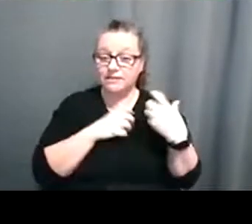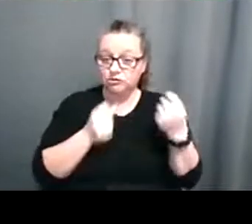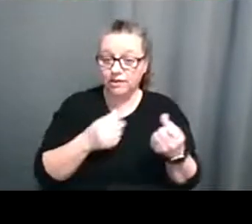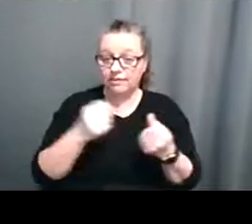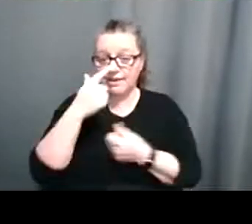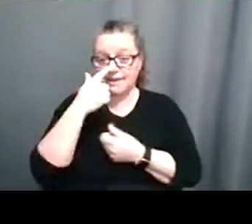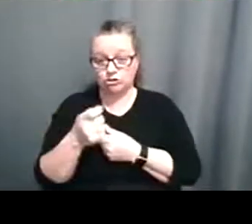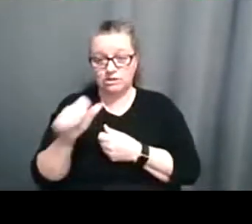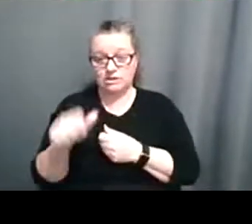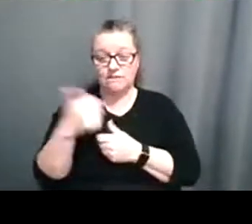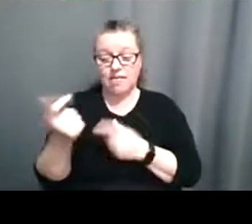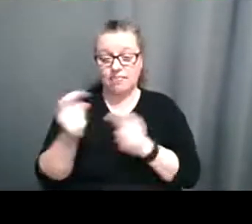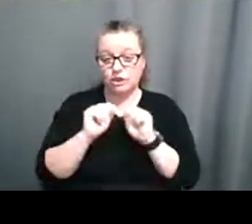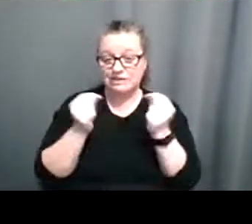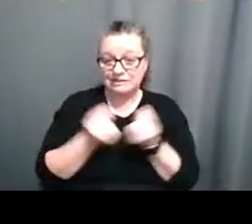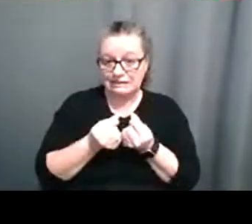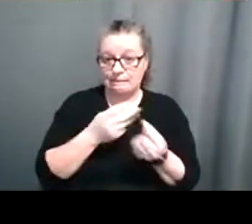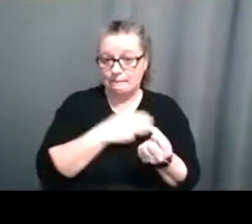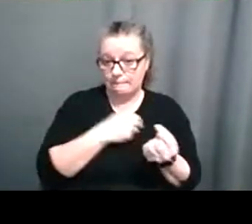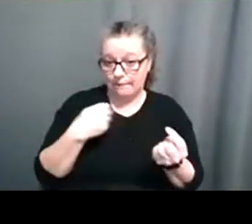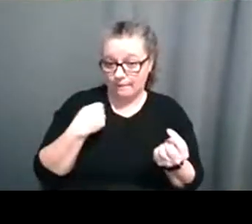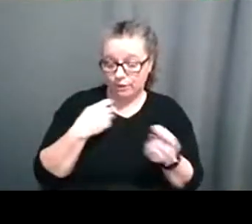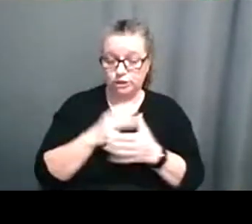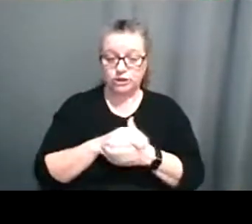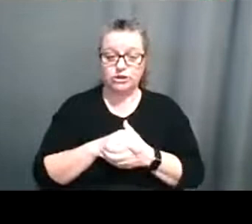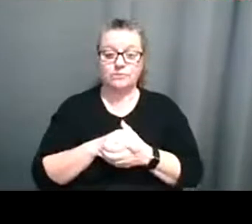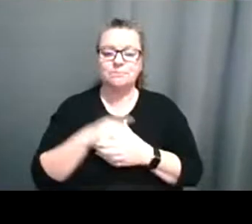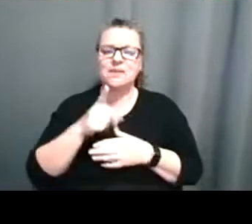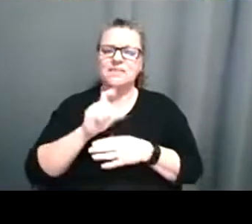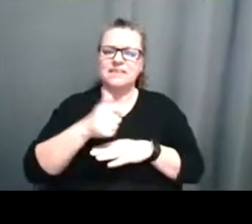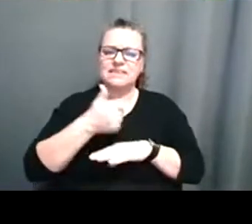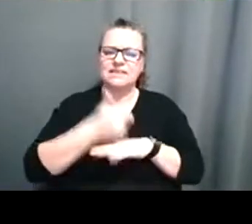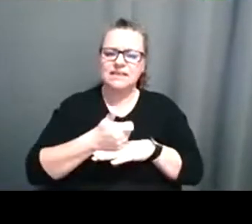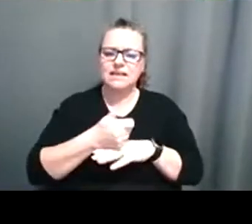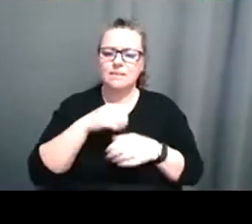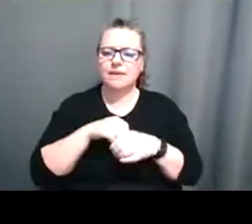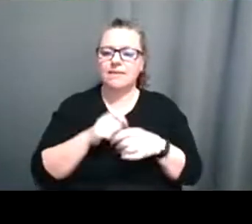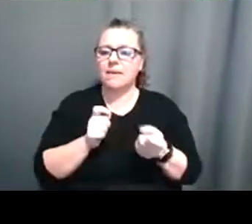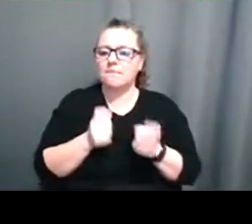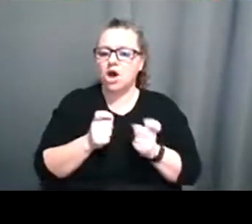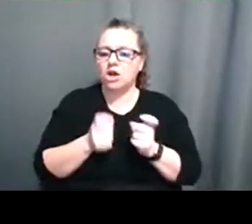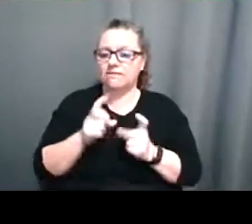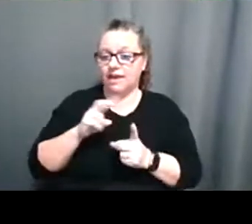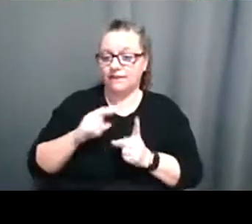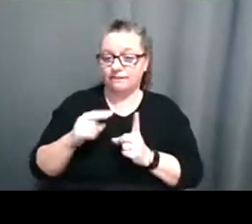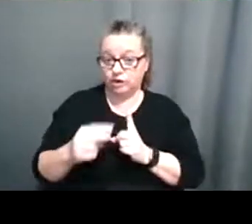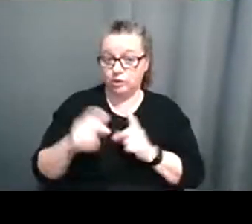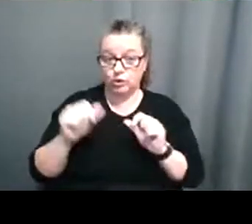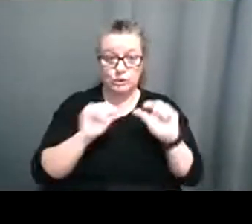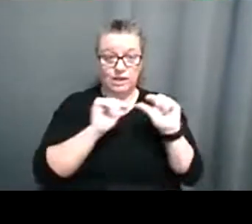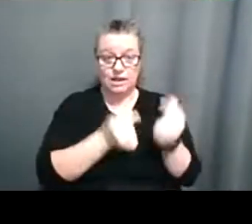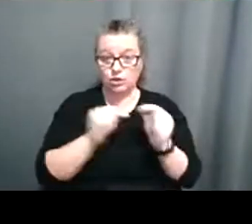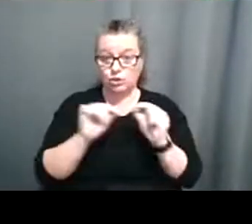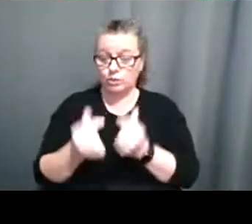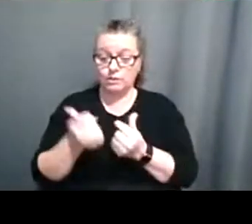other team members. This is set up in the modify view. You can group by any